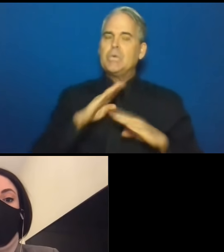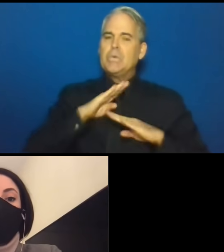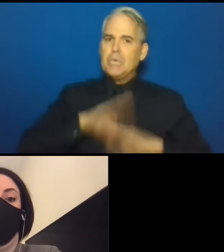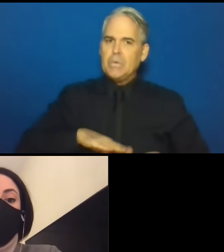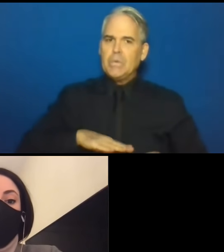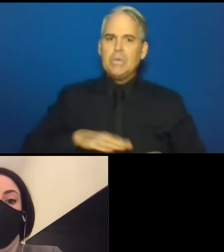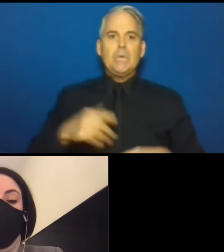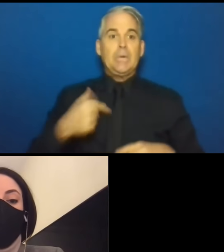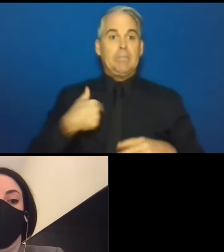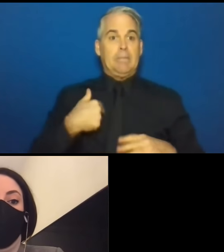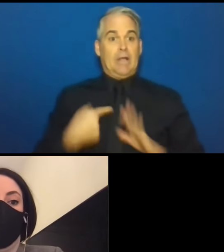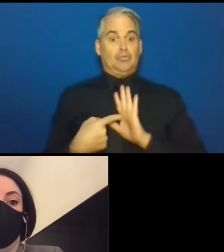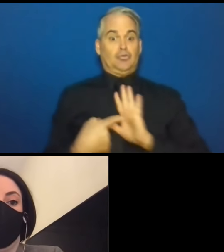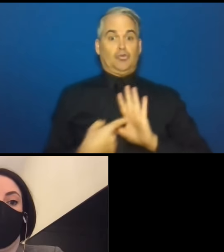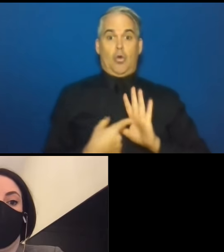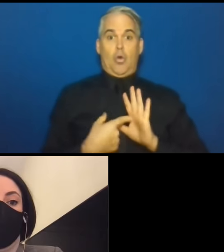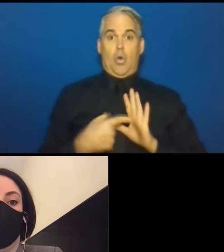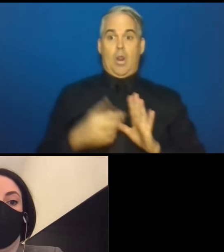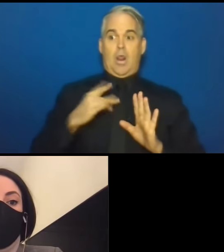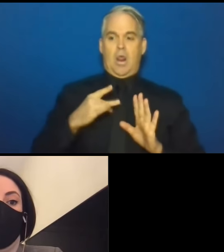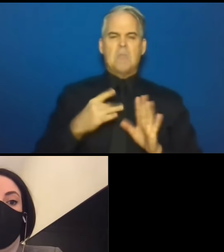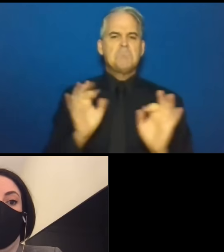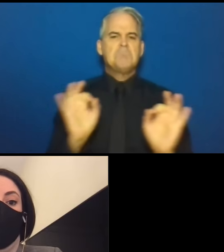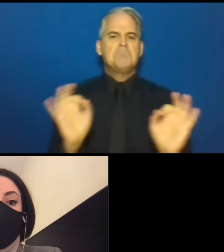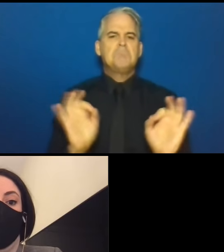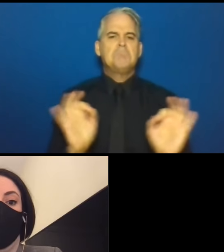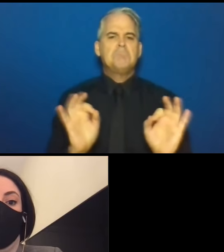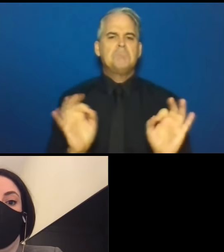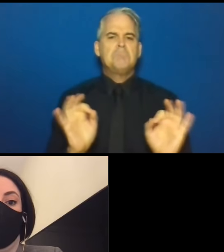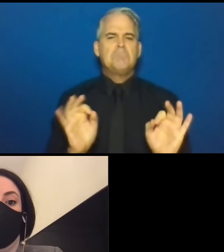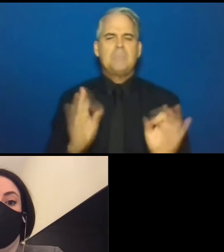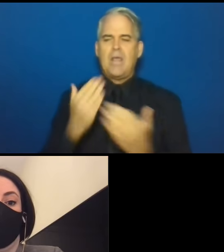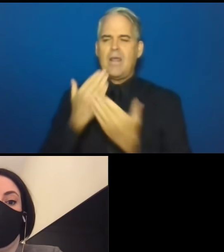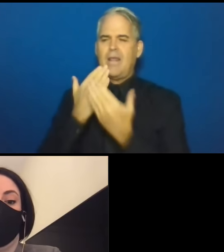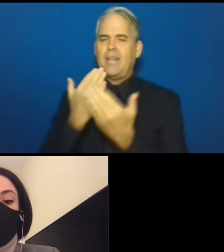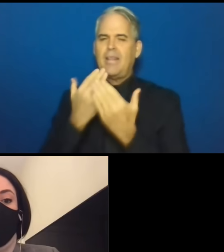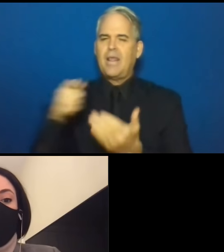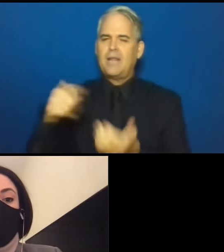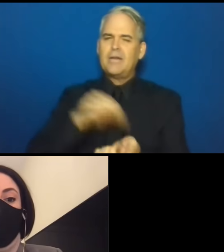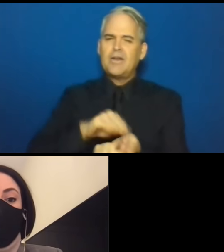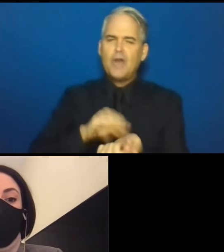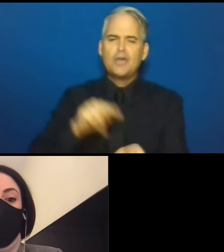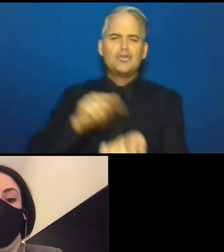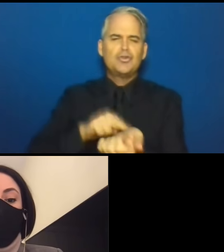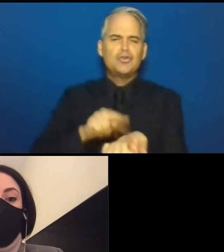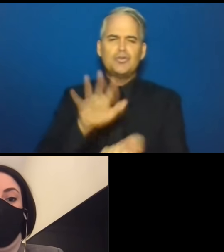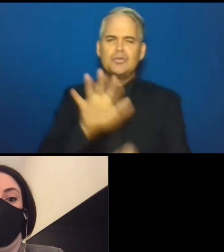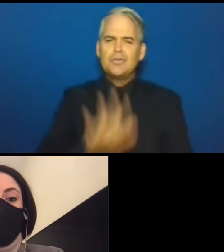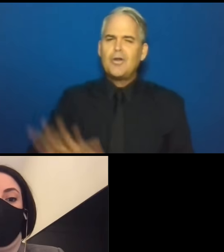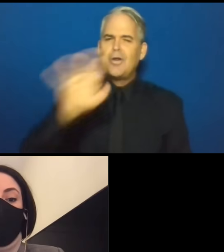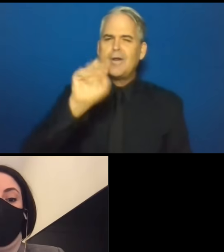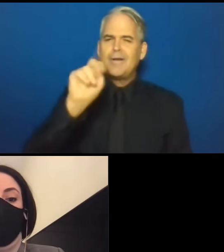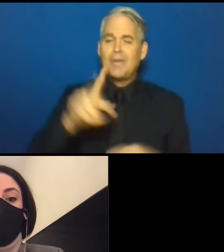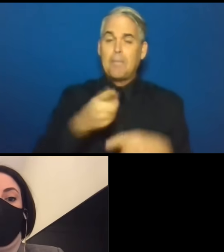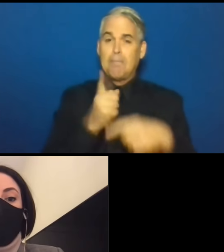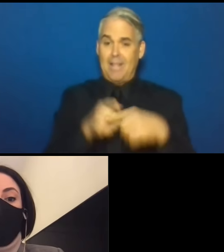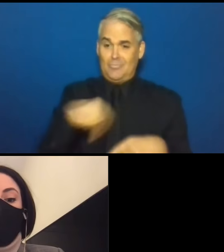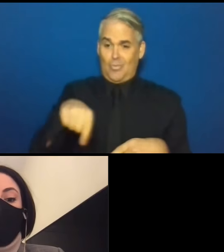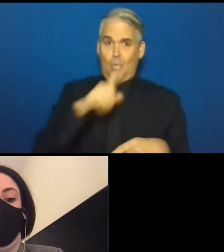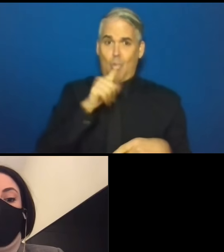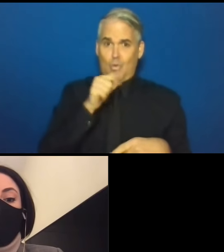and congratulate the incredible frontline healthcare workers that we have here in the state of Nevada and those that took care of me. And I appreciate